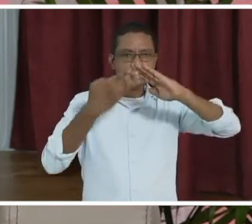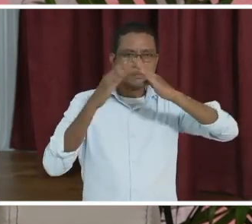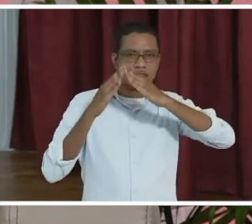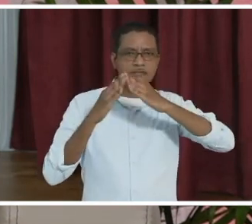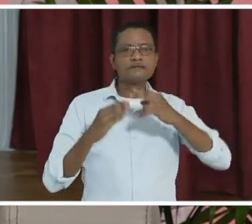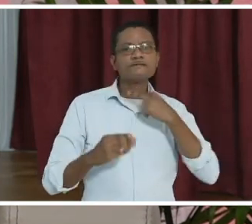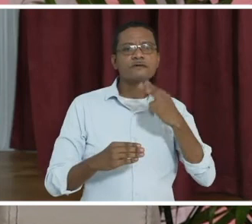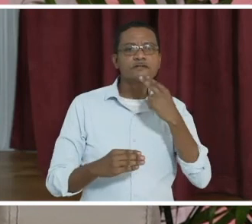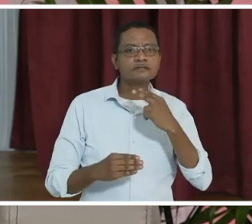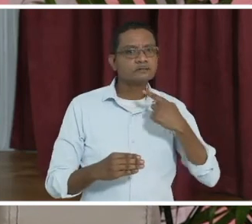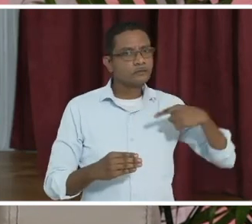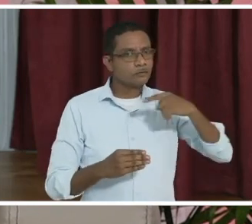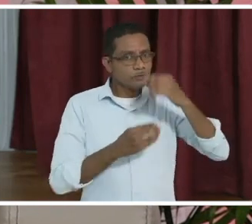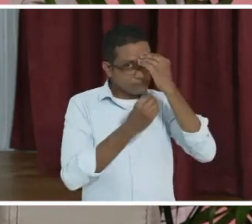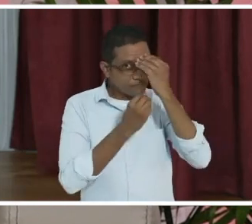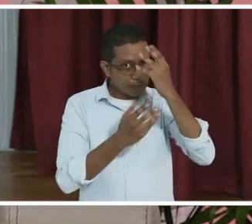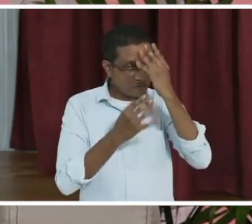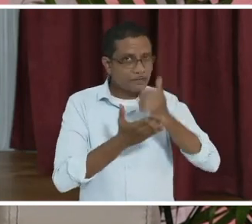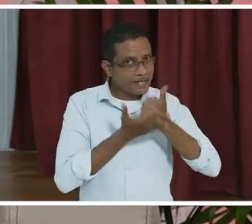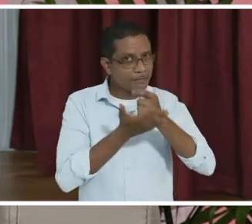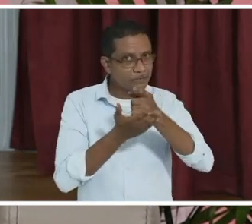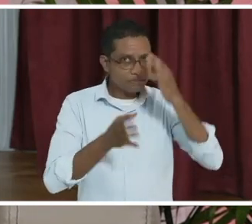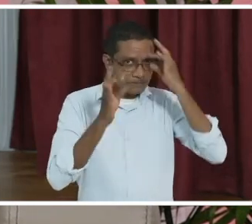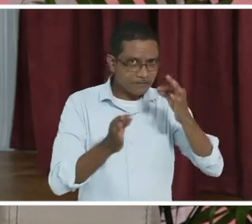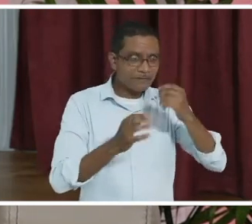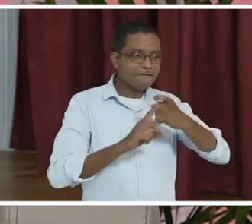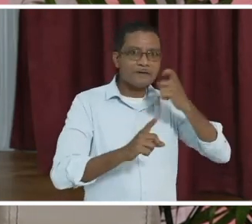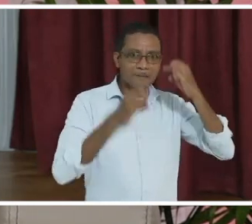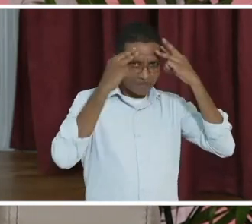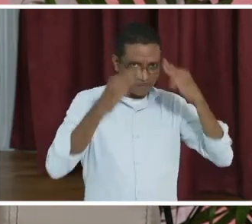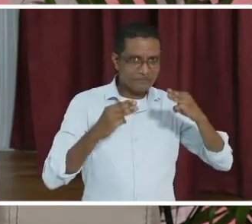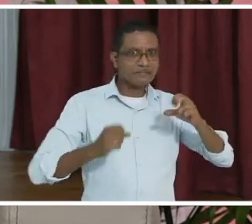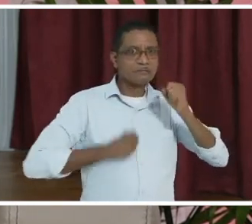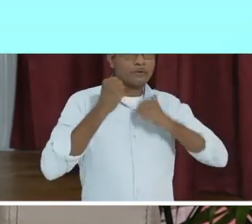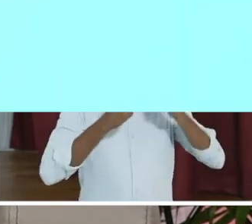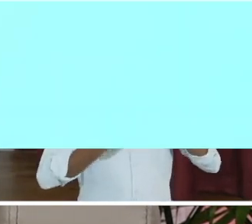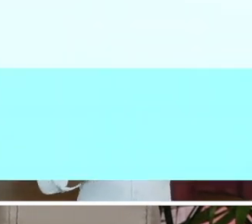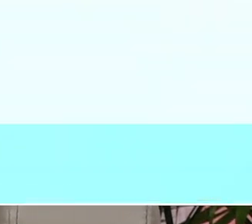informed decisions. Brought to you by the Ministry of Sport and Community Development.